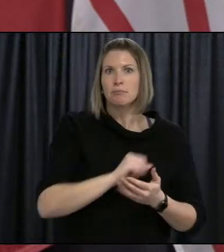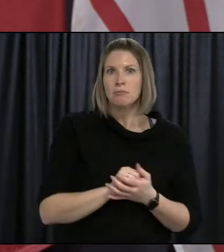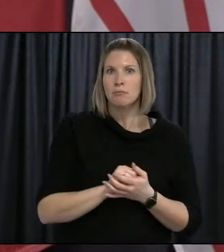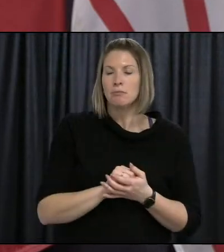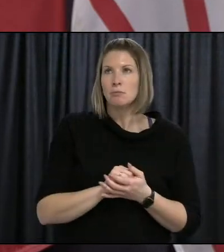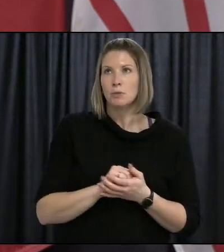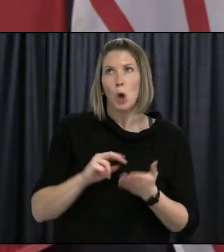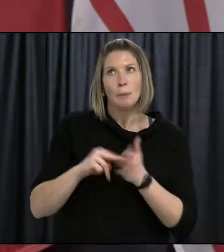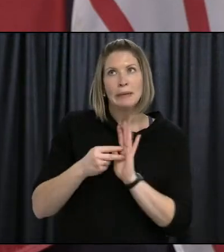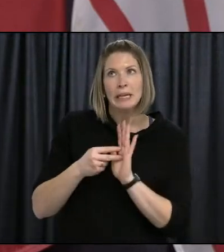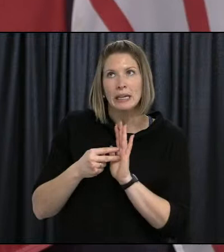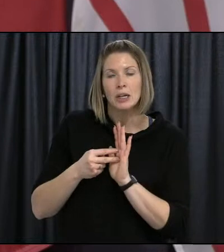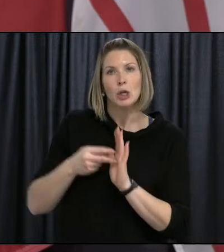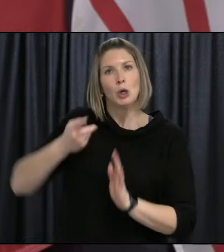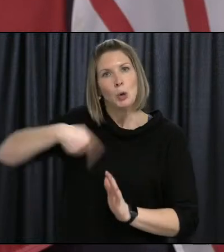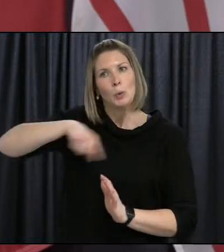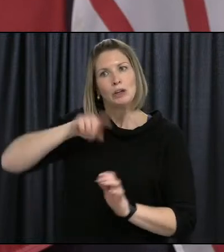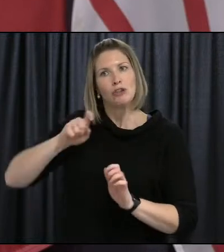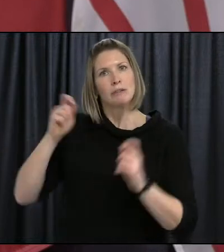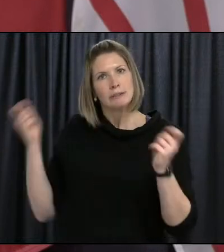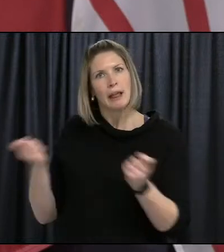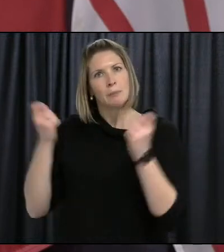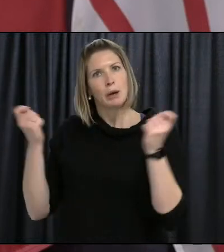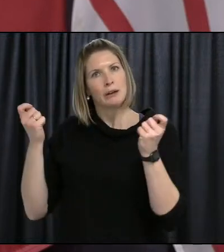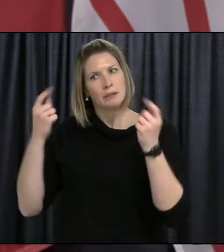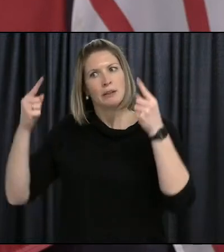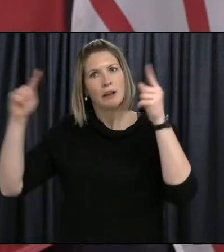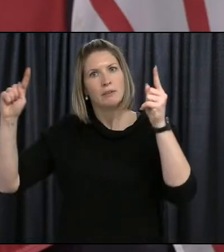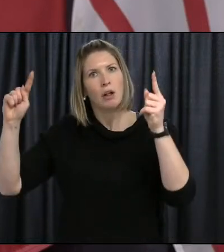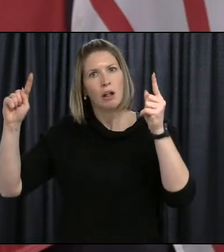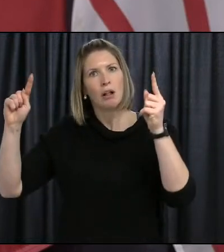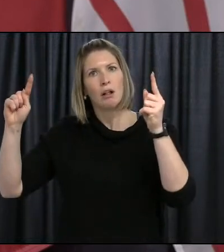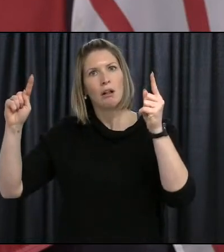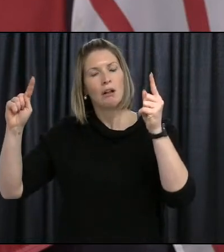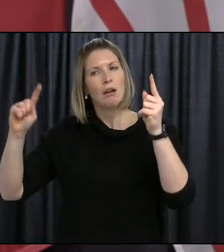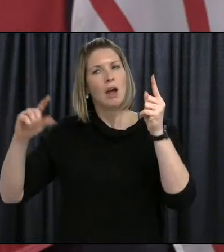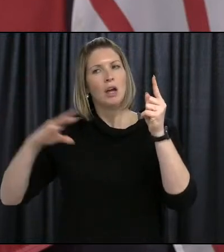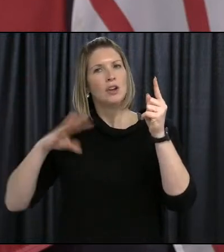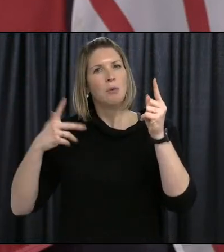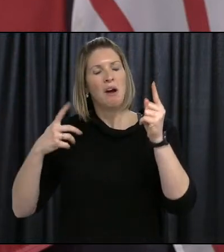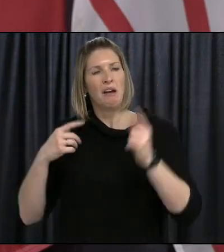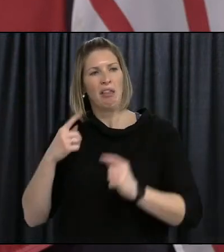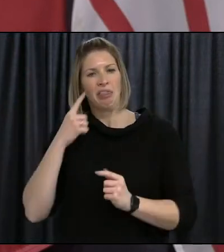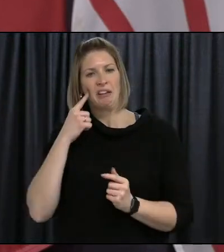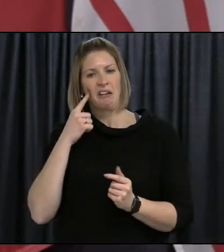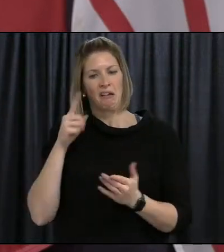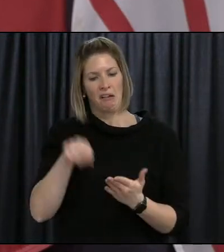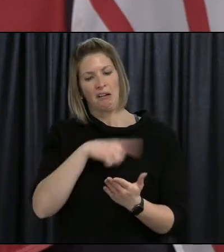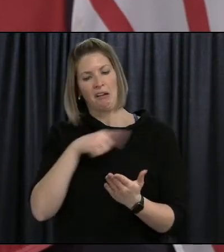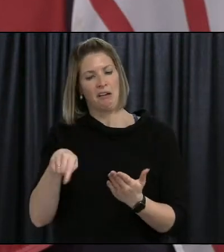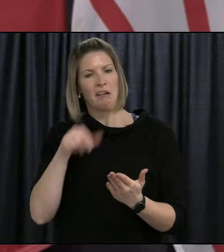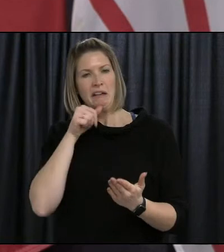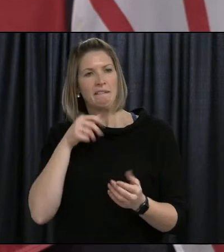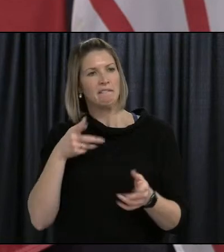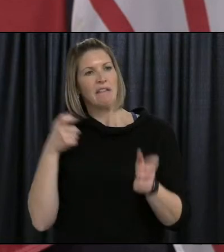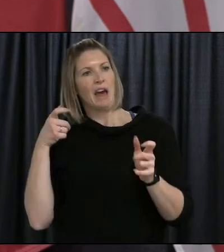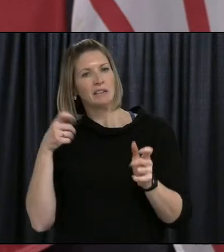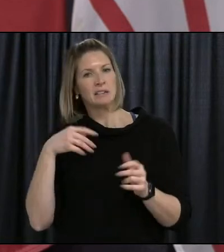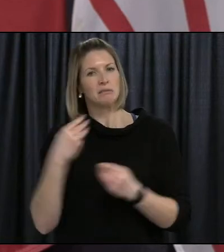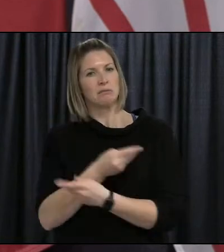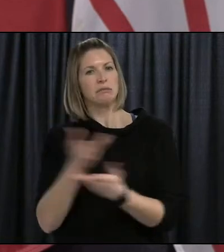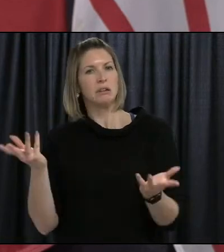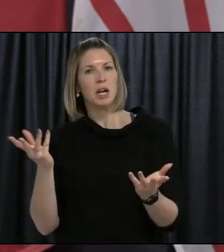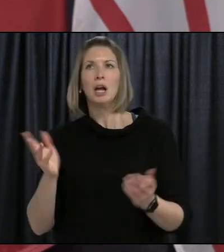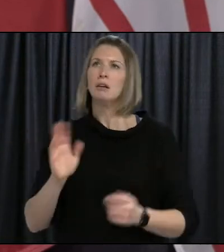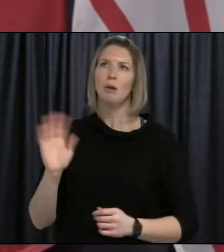of our own success. We should celebrate our successes in this and continue to follow the public health guidance and advice, because it's the reason we are where